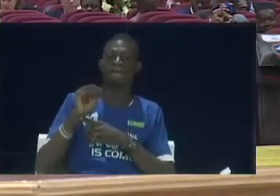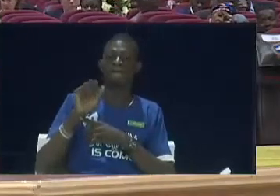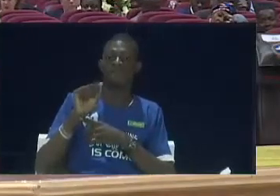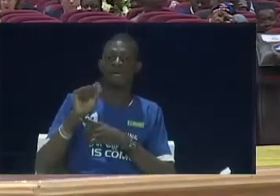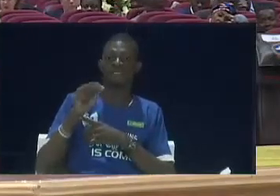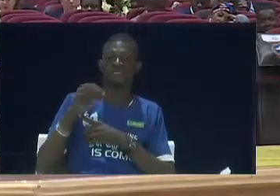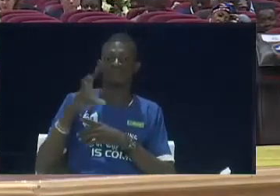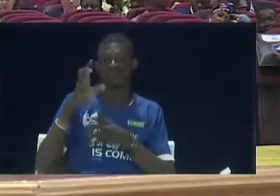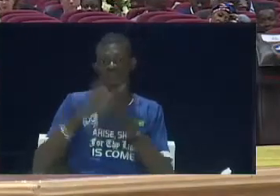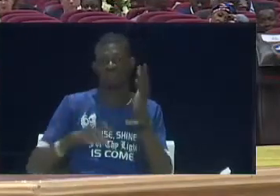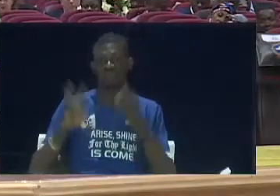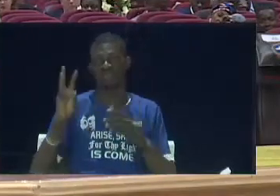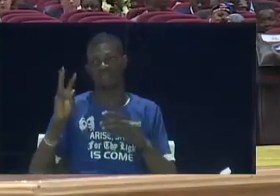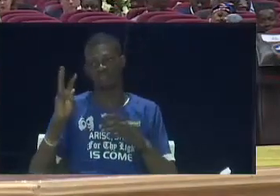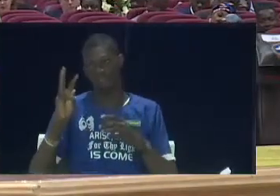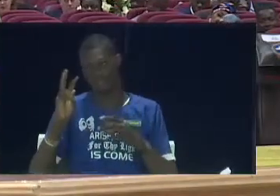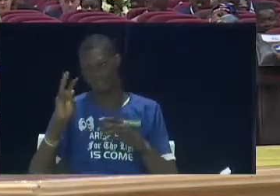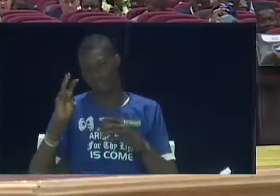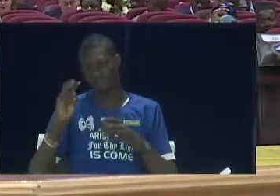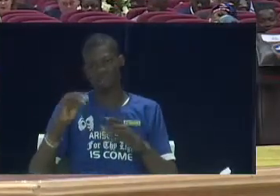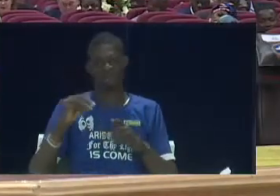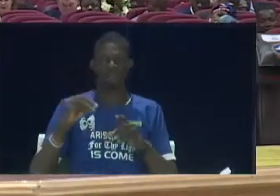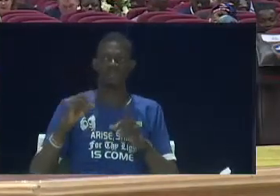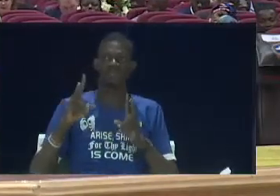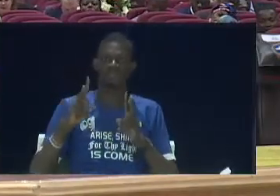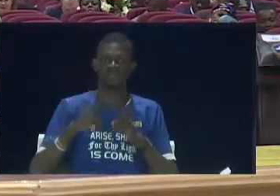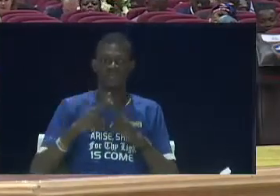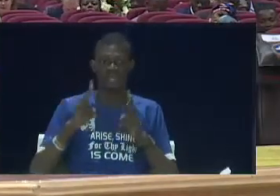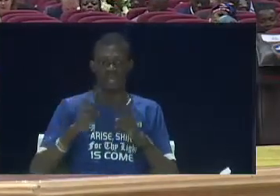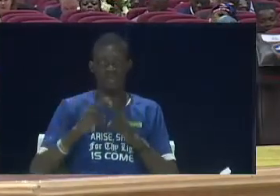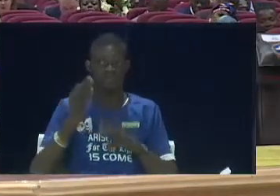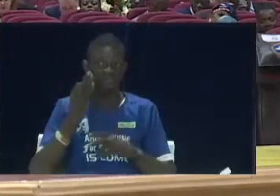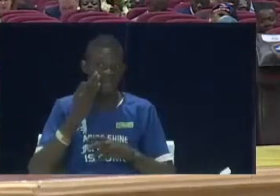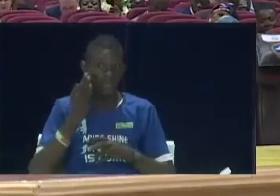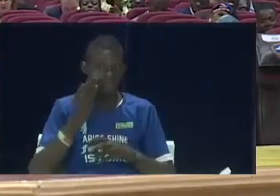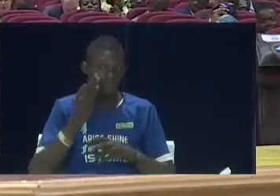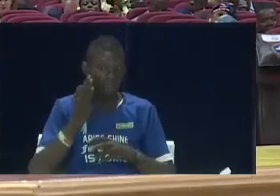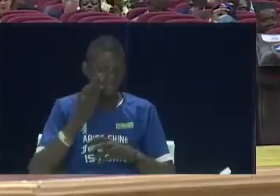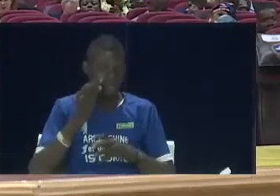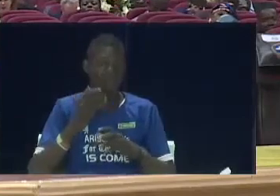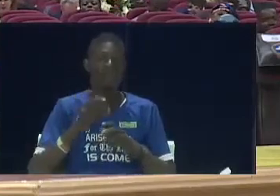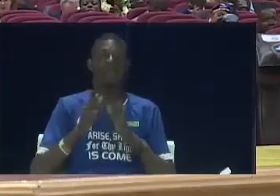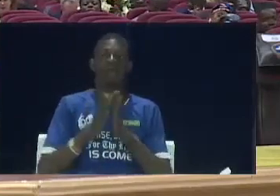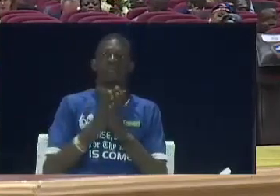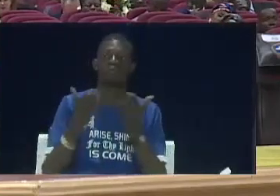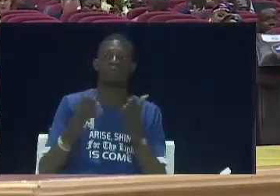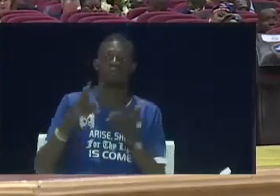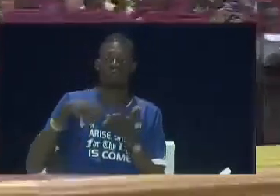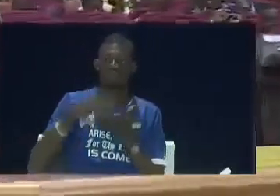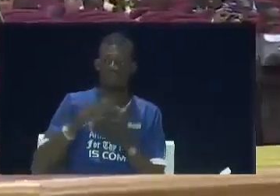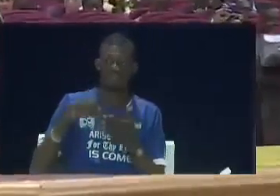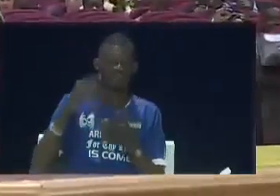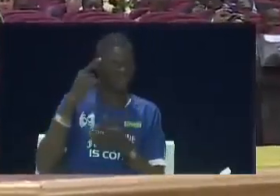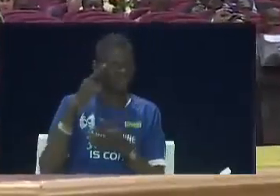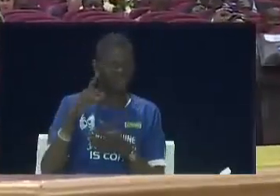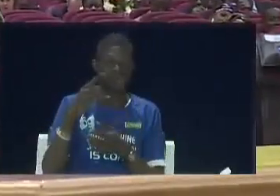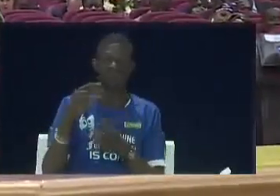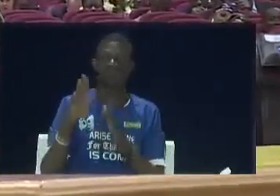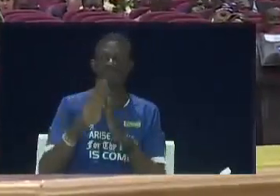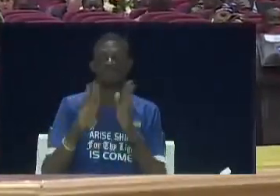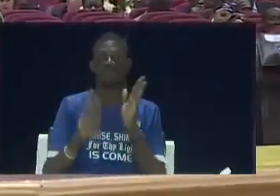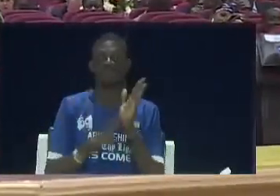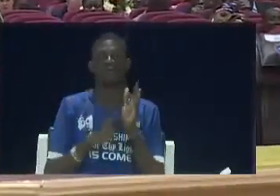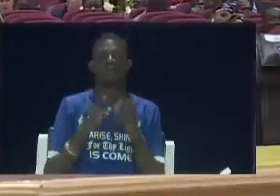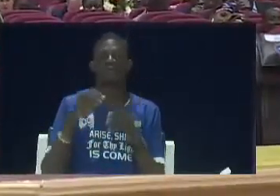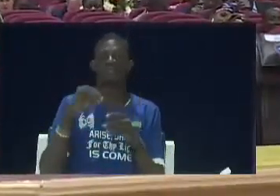16. A very familiar passage of the scripture,